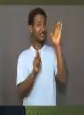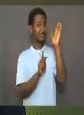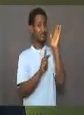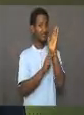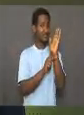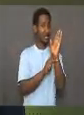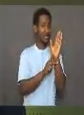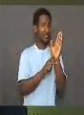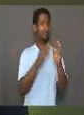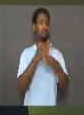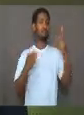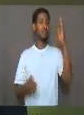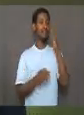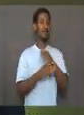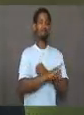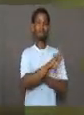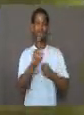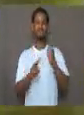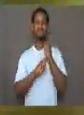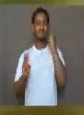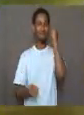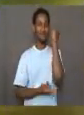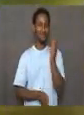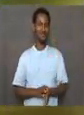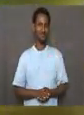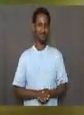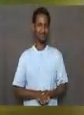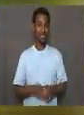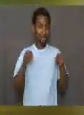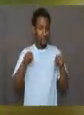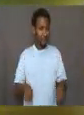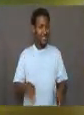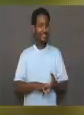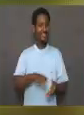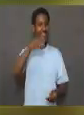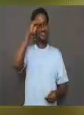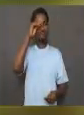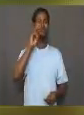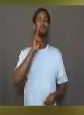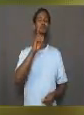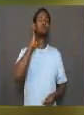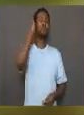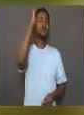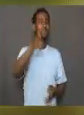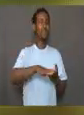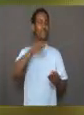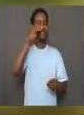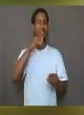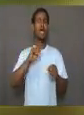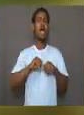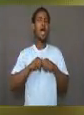up these foundations. In today's lesson, you will learn how